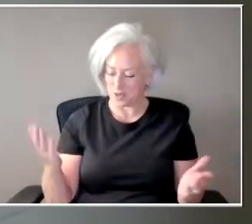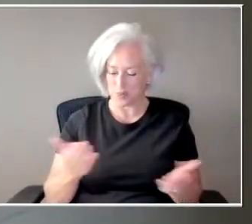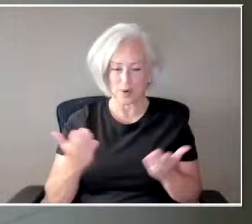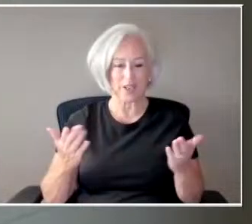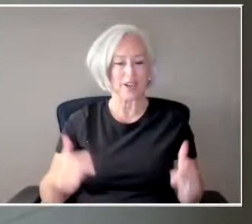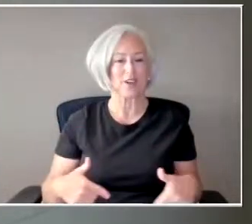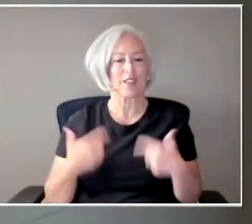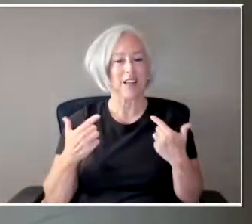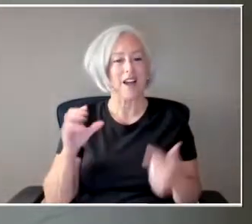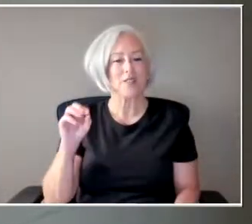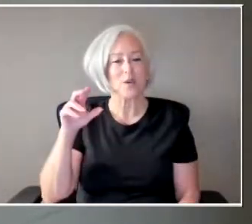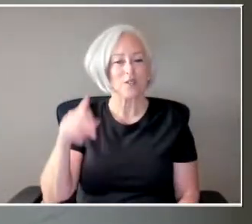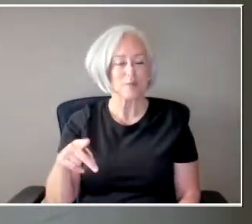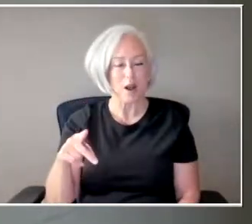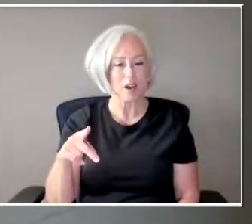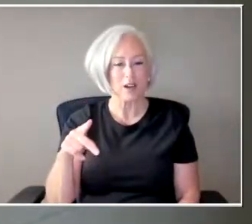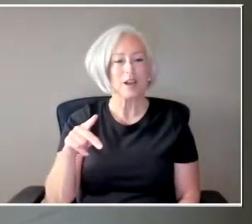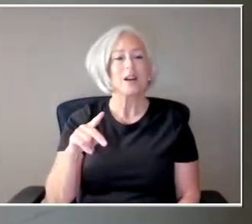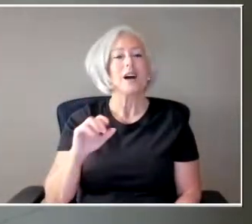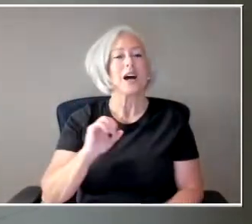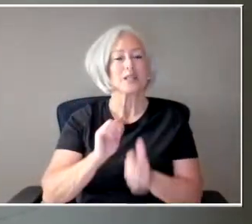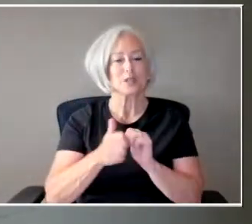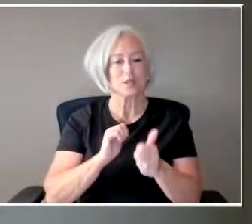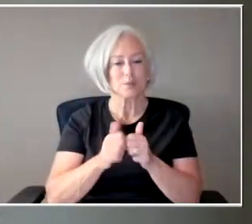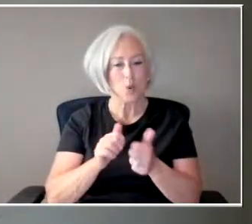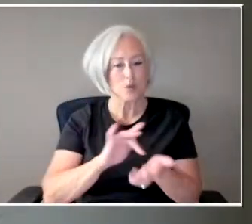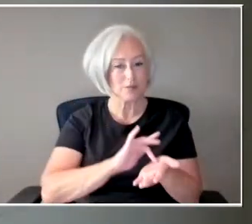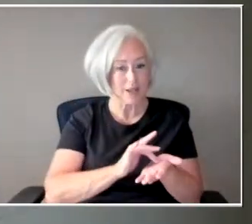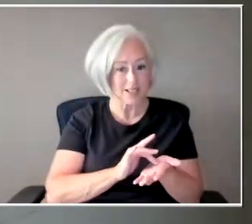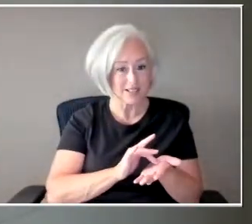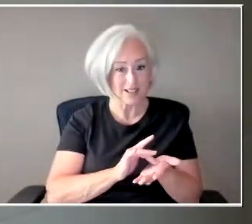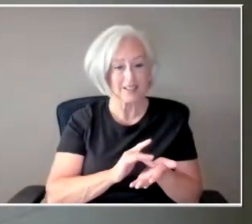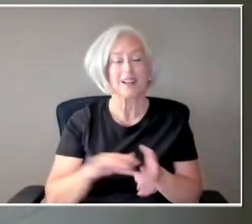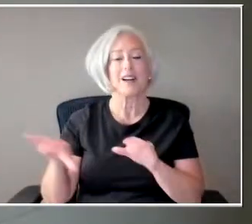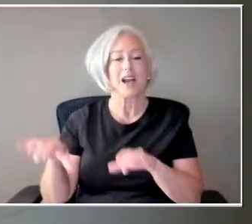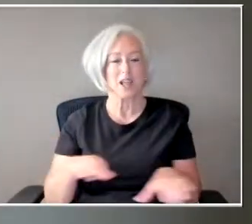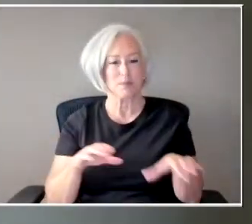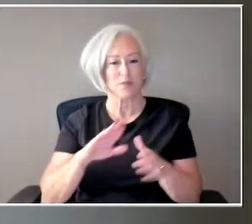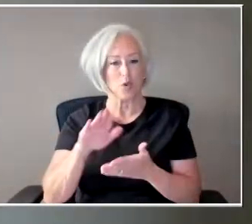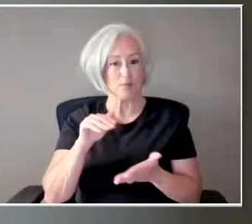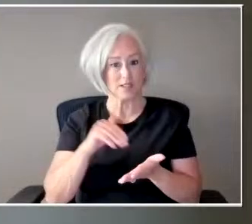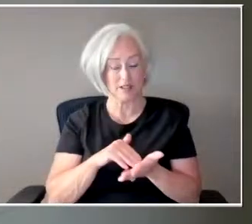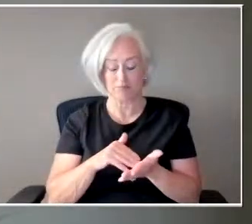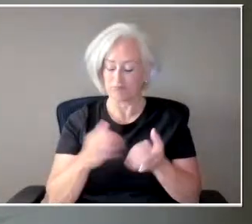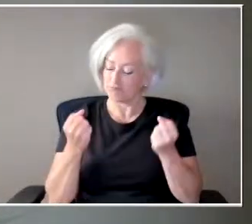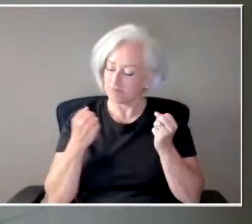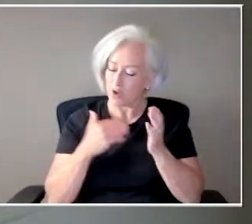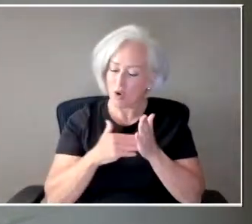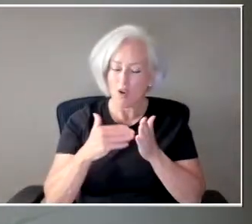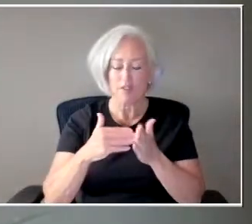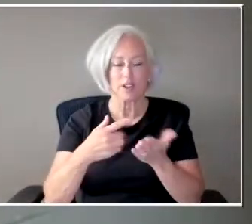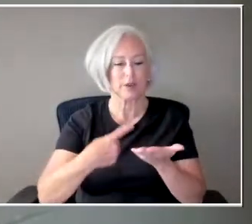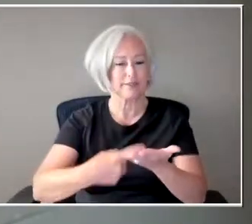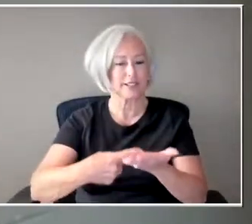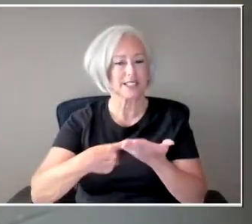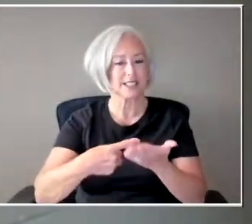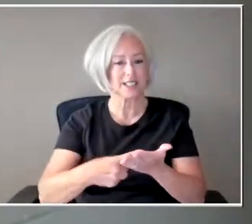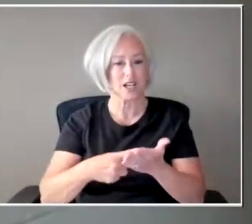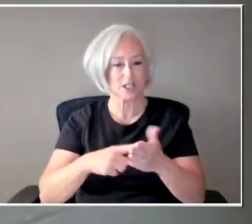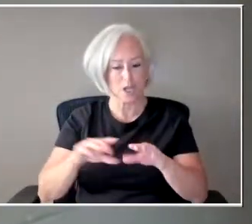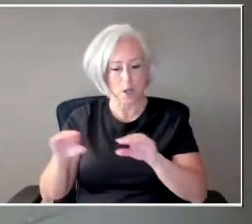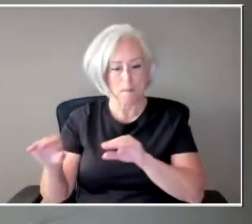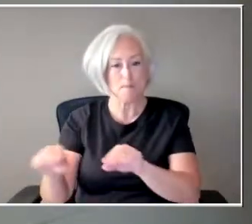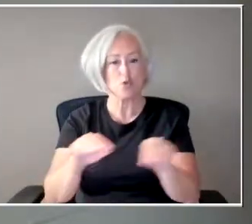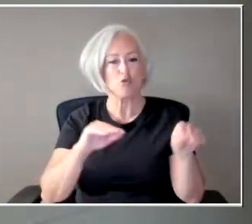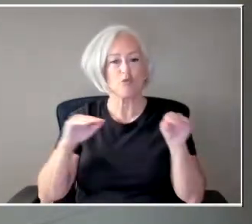Sports Medicine and Performance Center. And we've talked many times on this program about using movement as medicine.